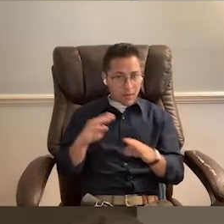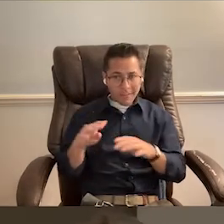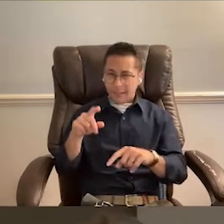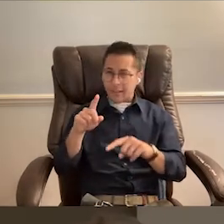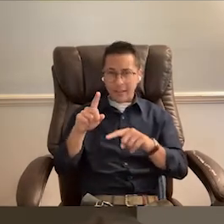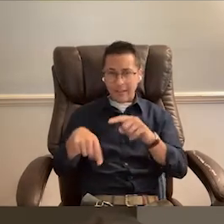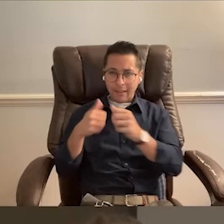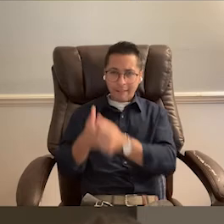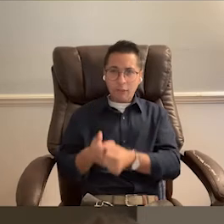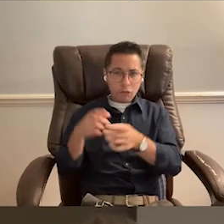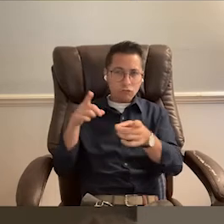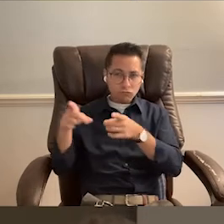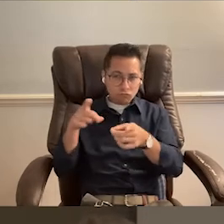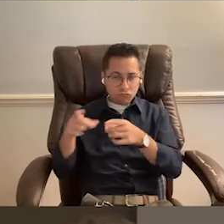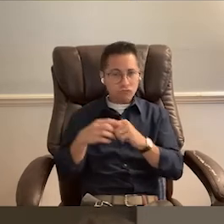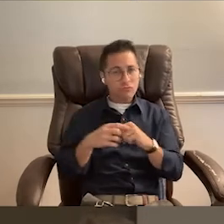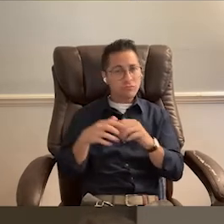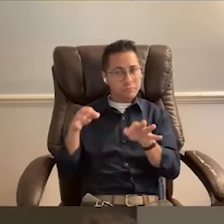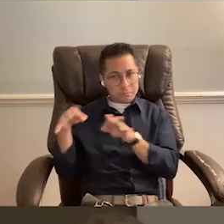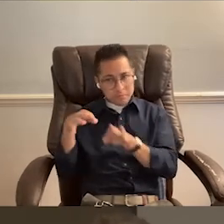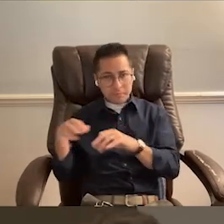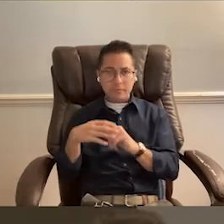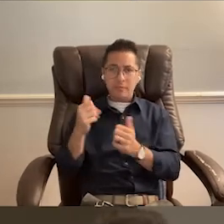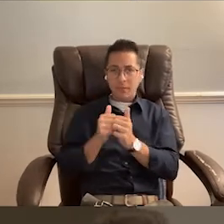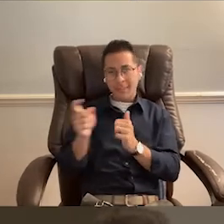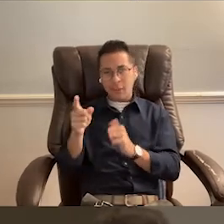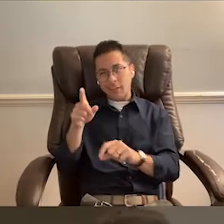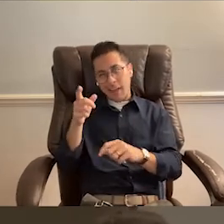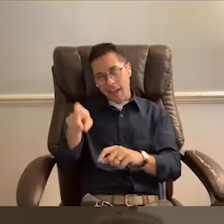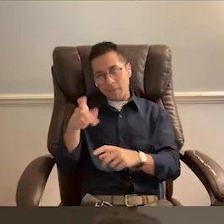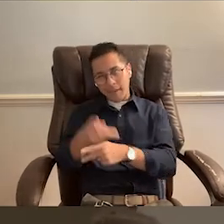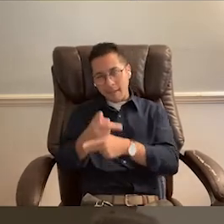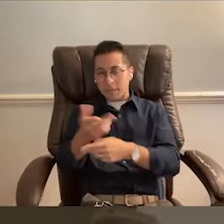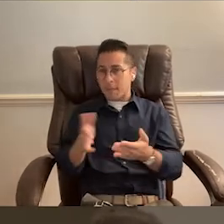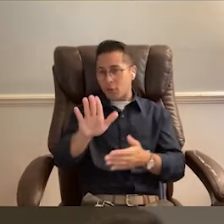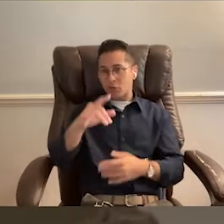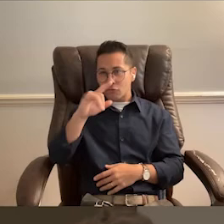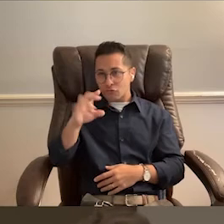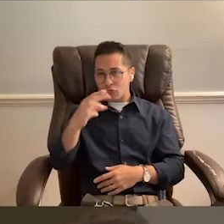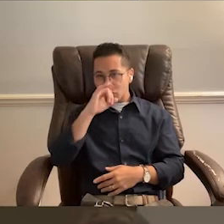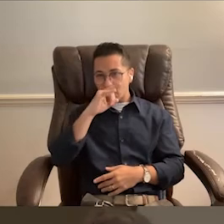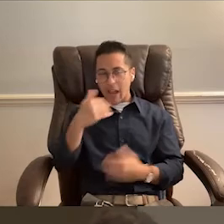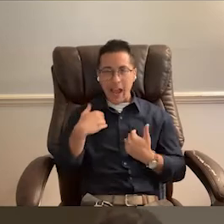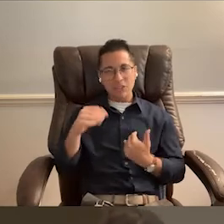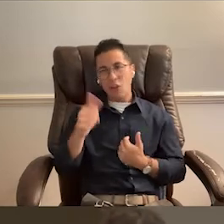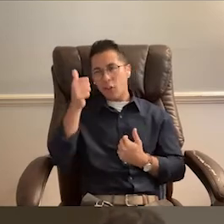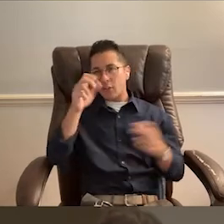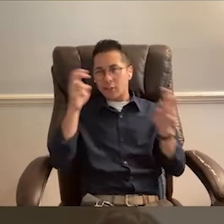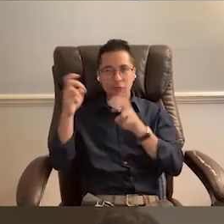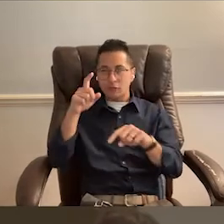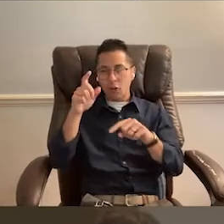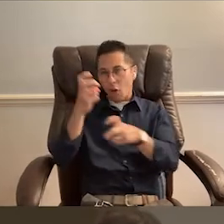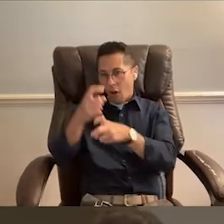Attention signs of inattentive behavior has difficulty following instructions. With this one, you have to be careful because it could